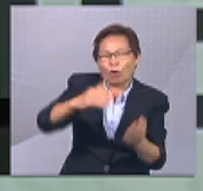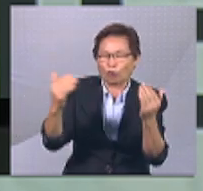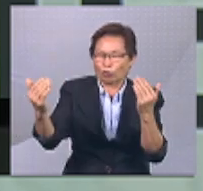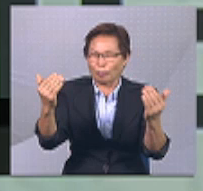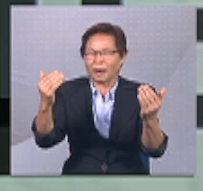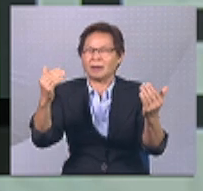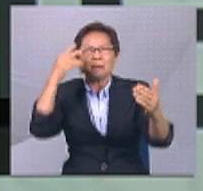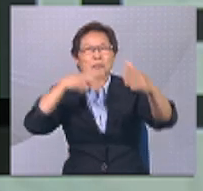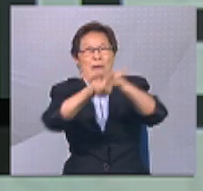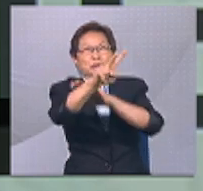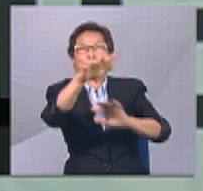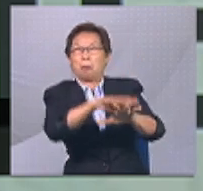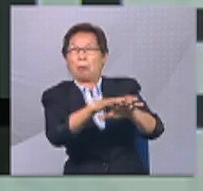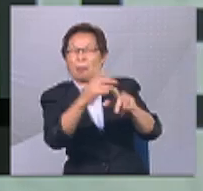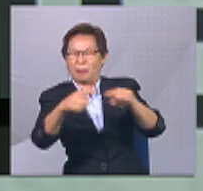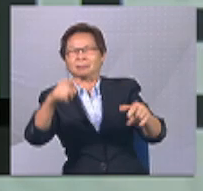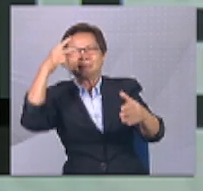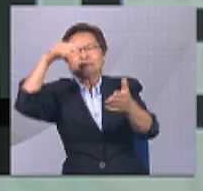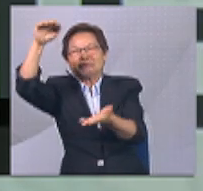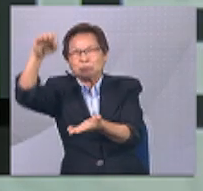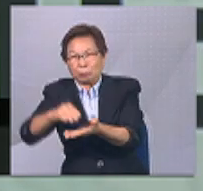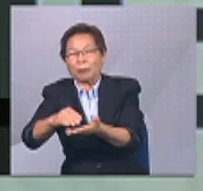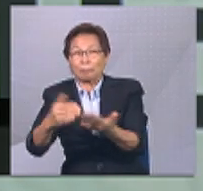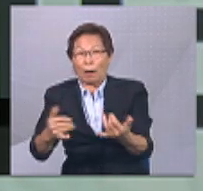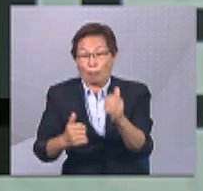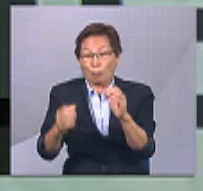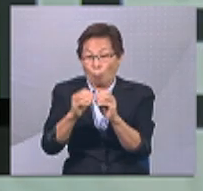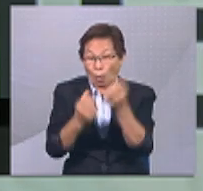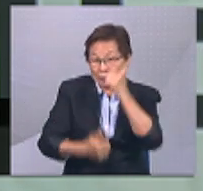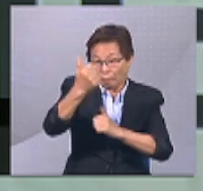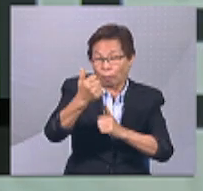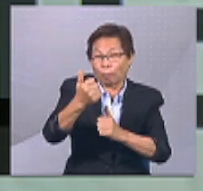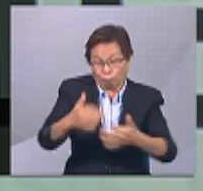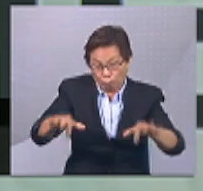prediction. But more importantly, more needs to be done, and this is why